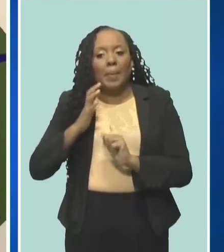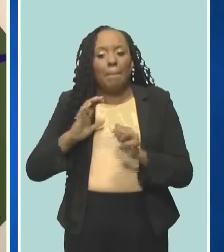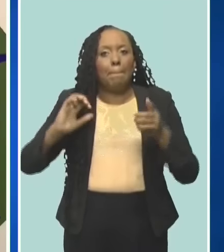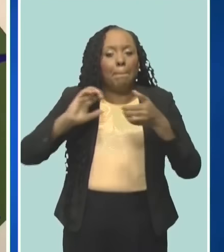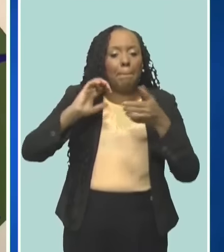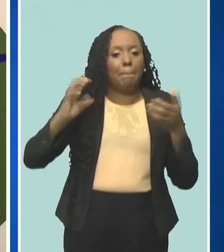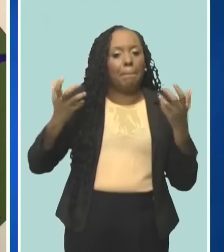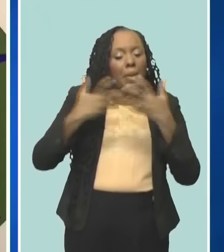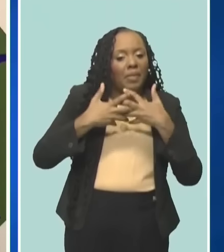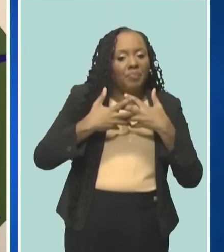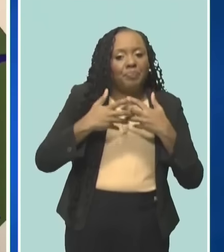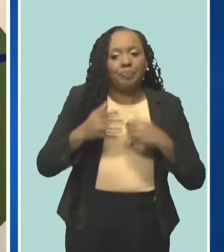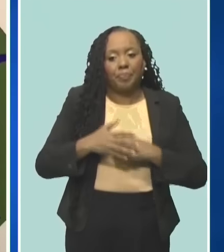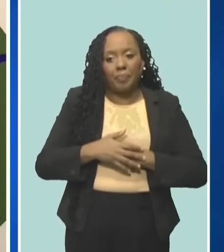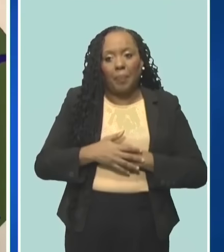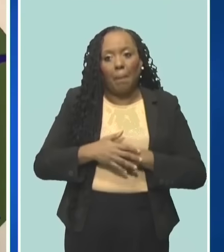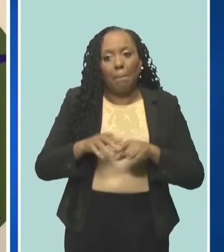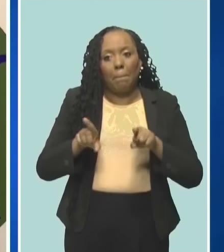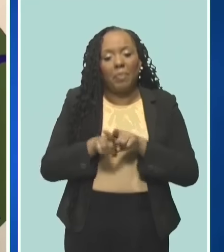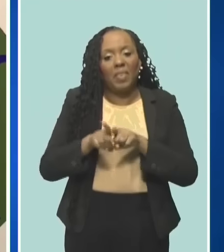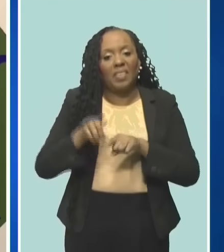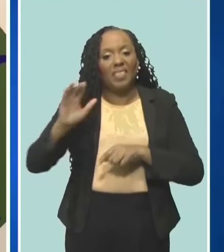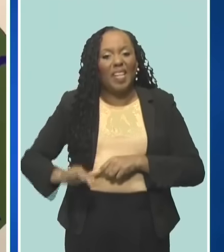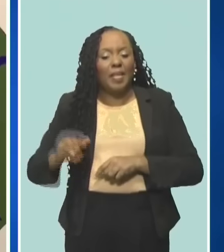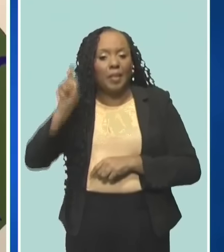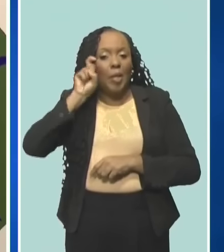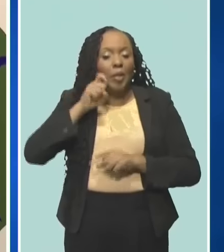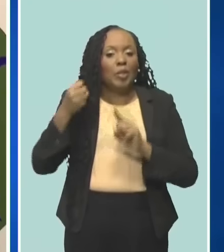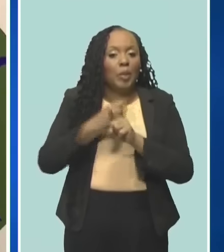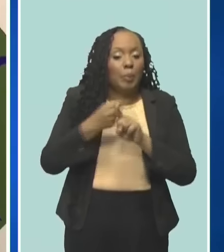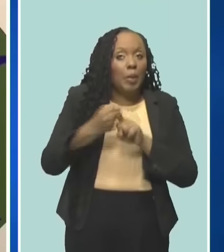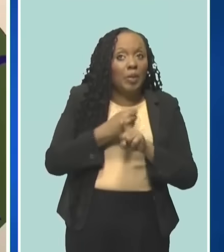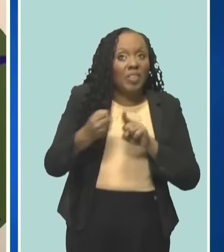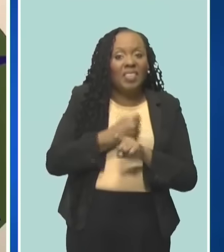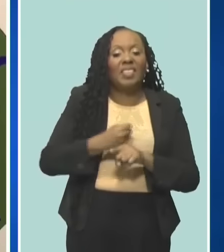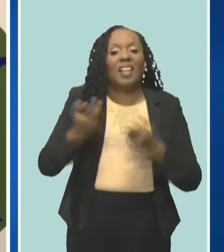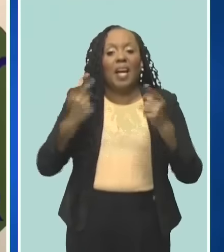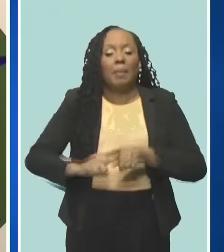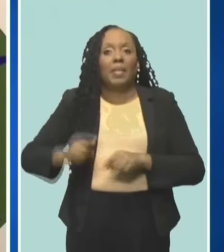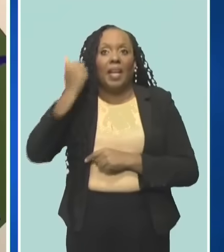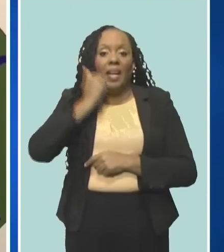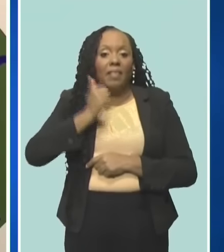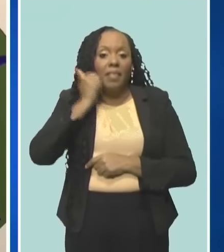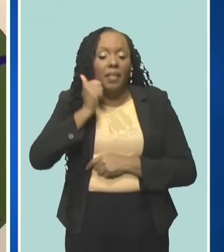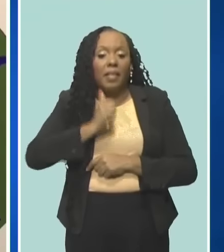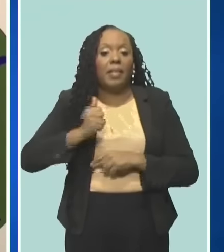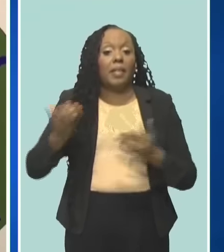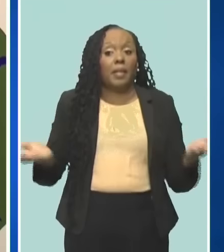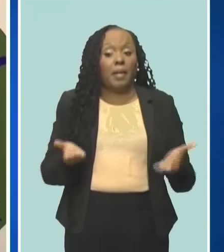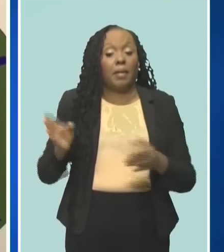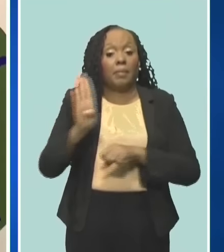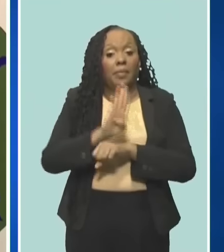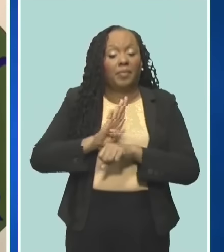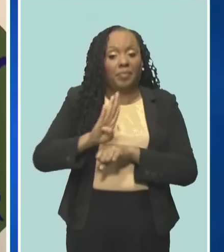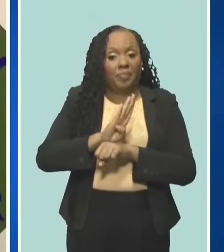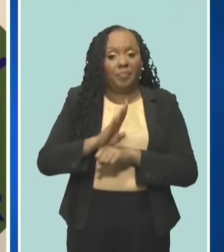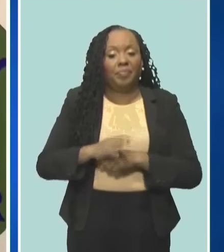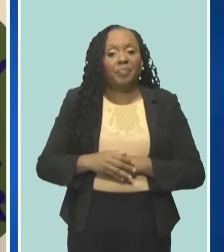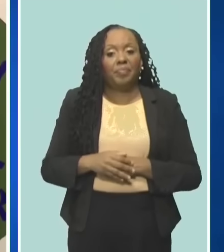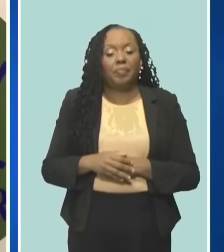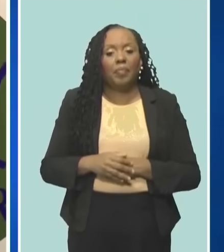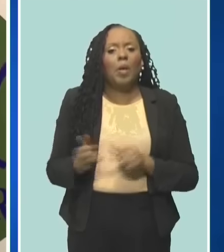violence, and child sexual abuse, and other forms of gender-based violence are daily occurrences in Barbados. The majority